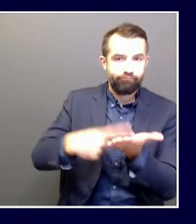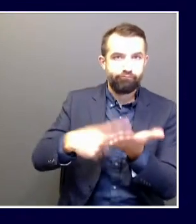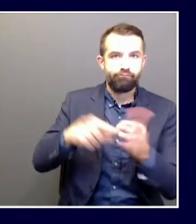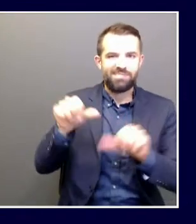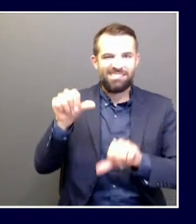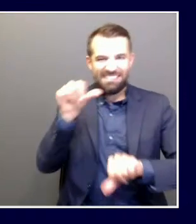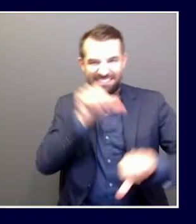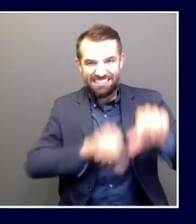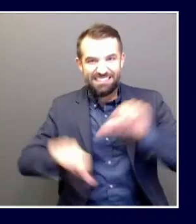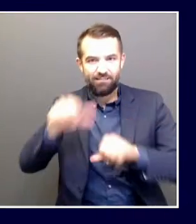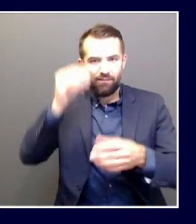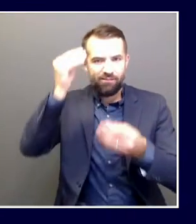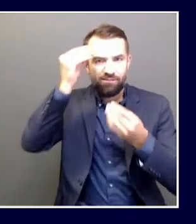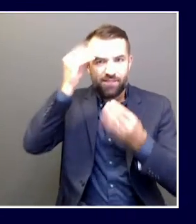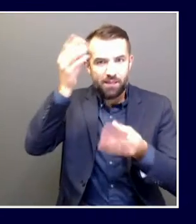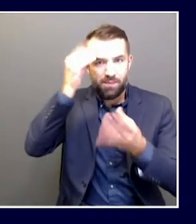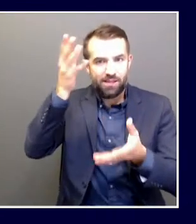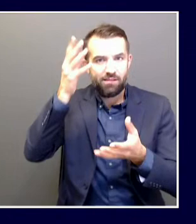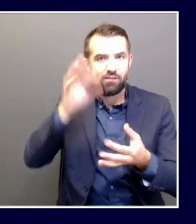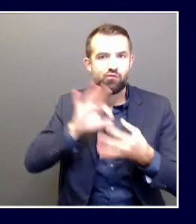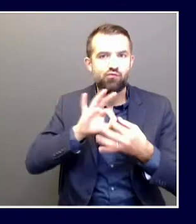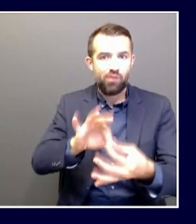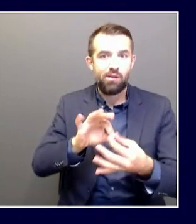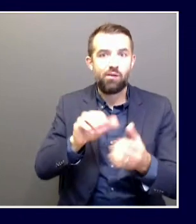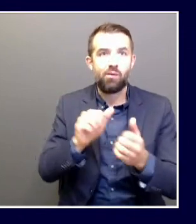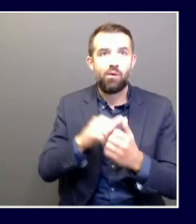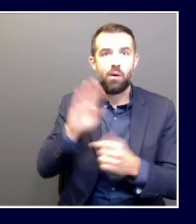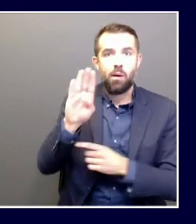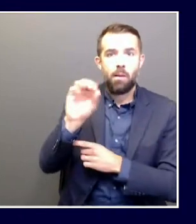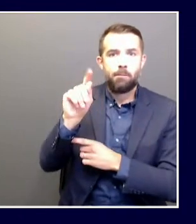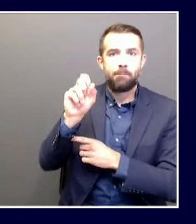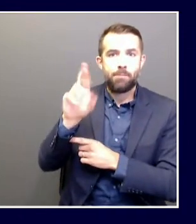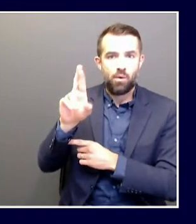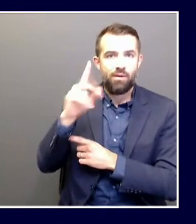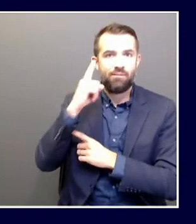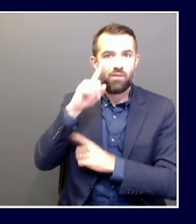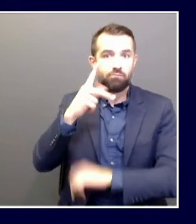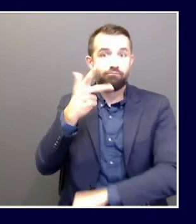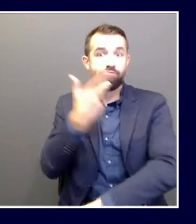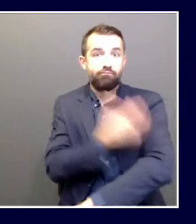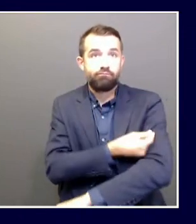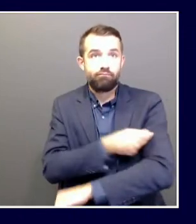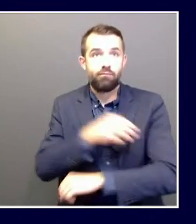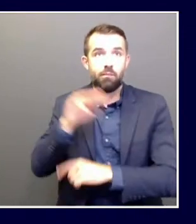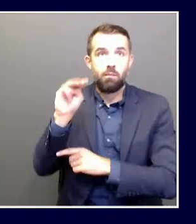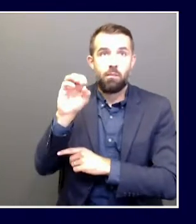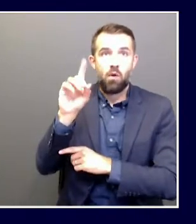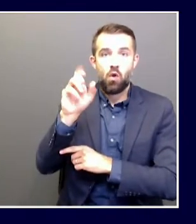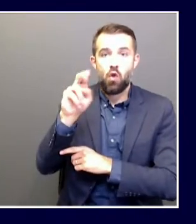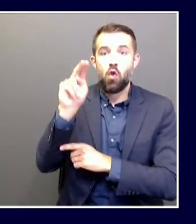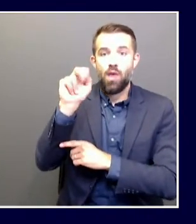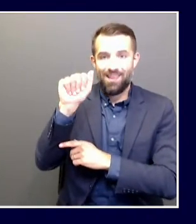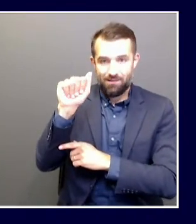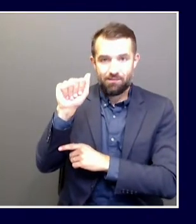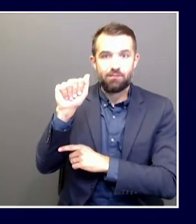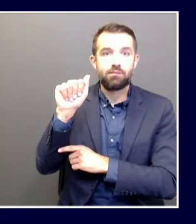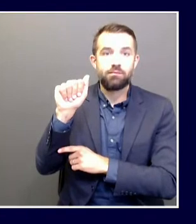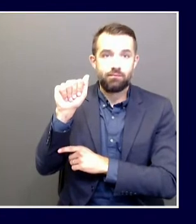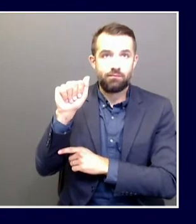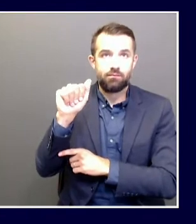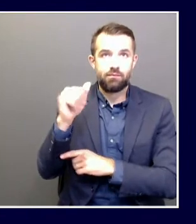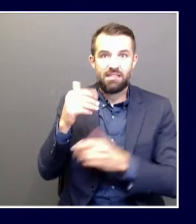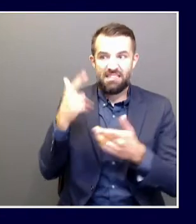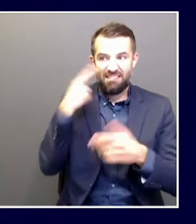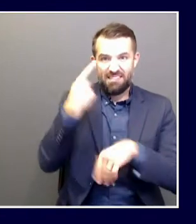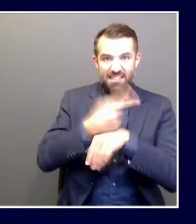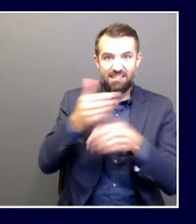for those who got Moderna vaccine. The next day, on October 15th, the FDA's advisory committee will be meeting to